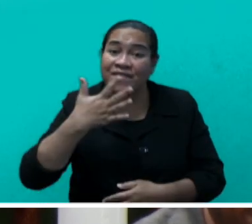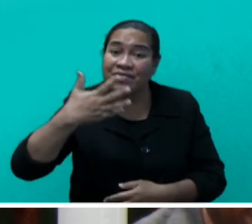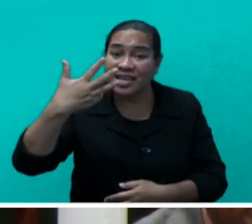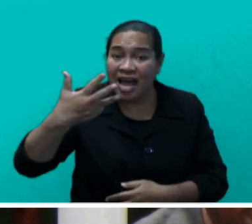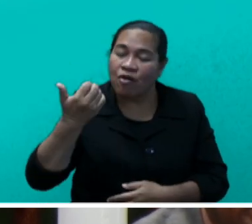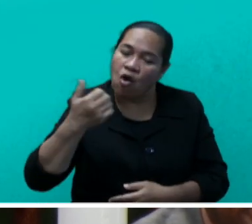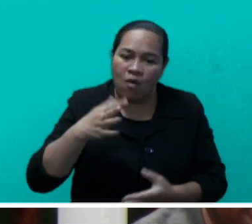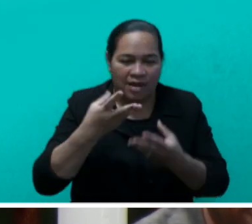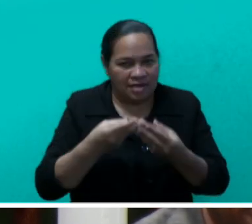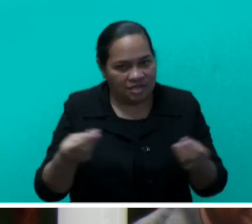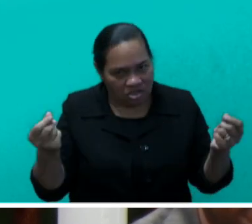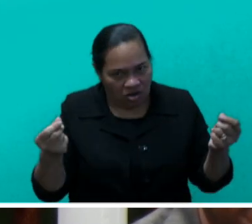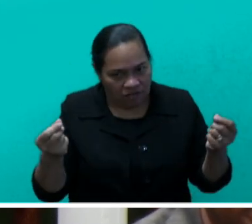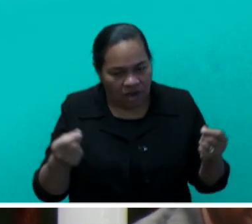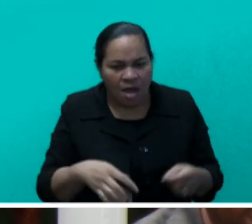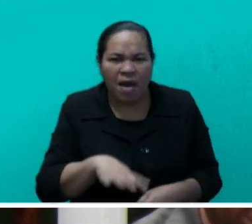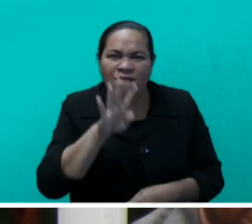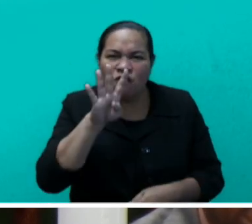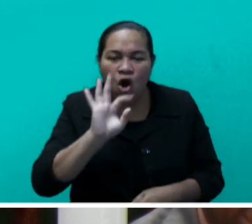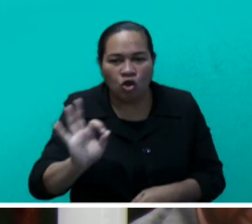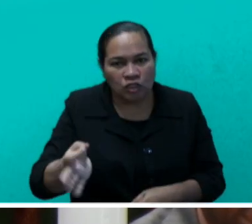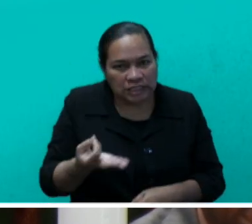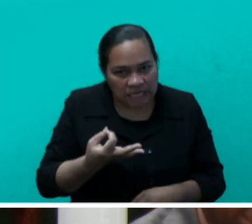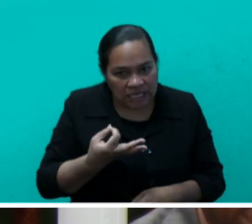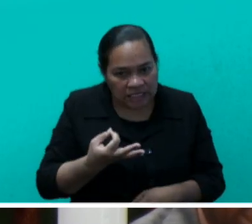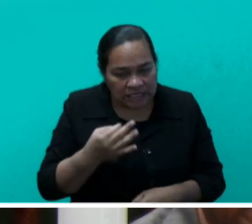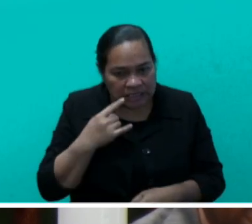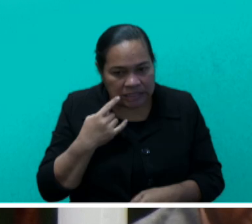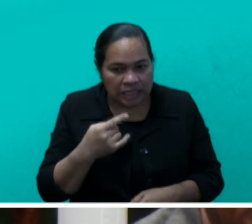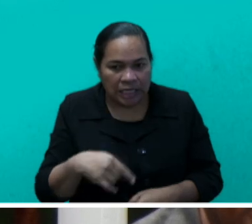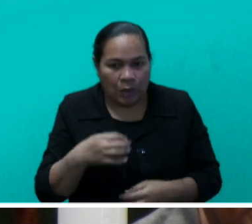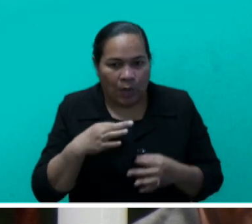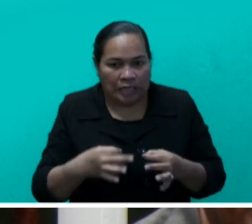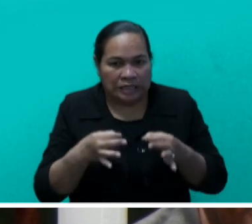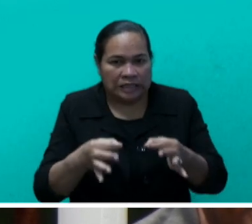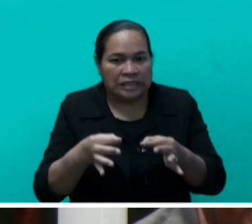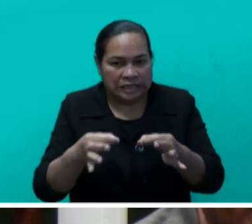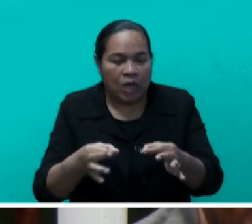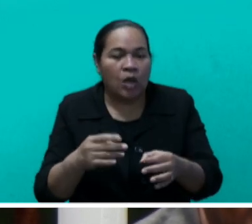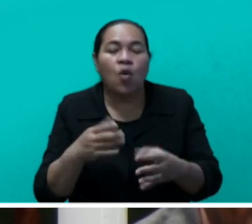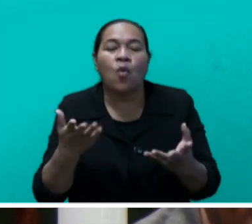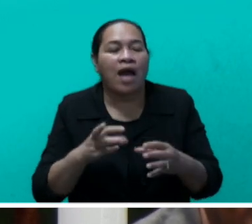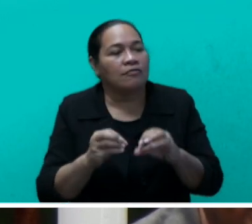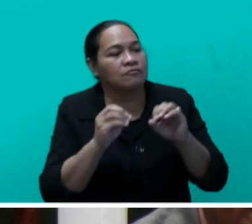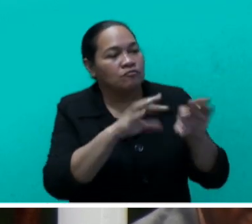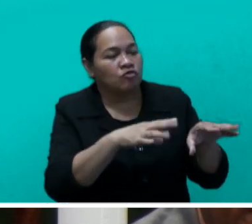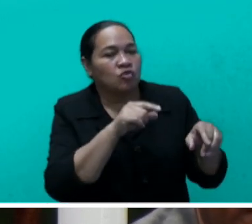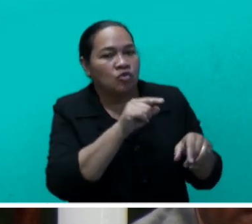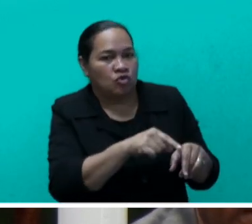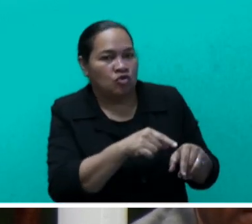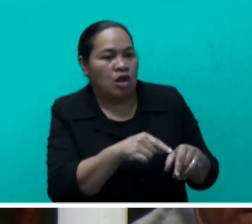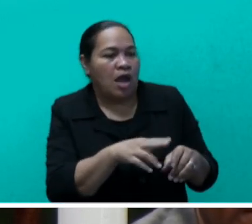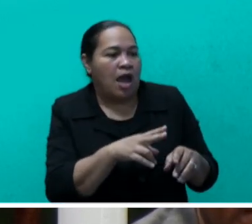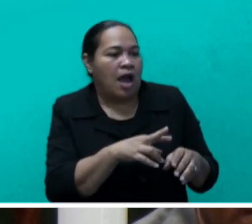been resolved, while 4 are still pending with the Employment Relations Tribunal and 2